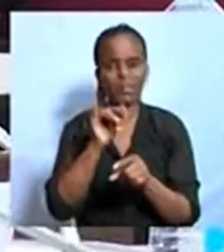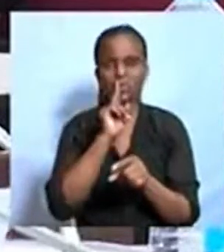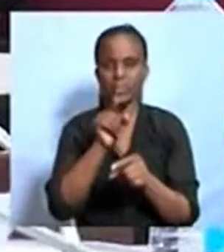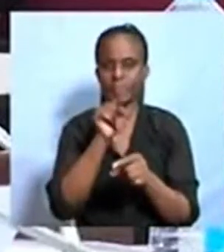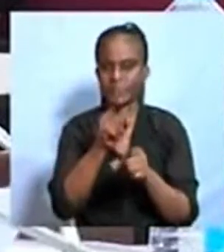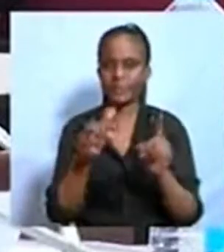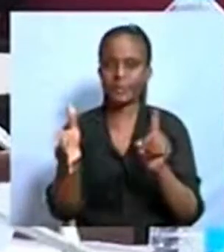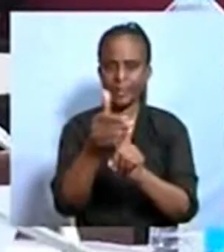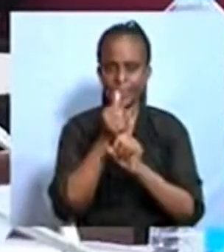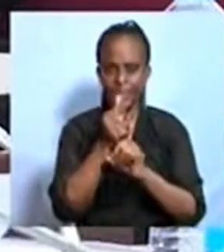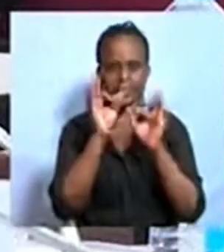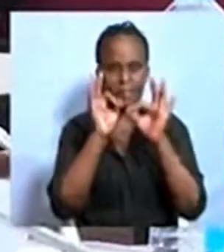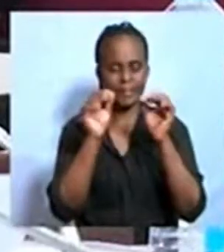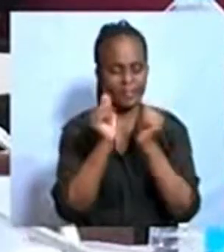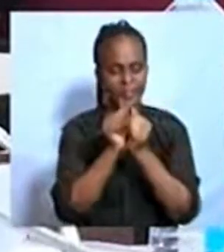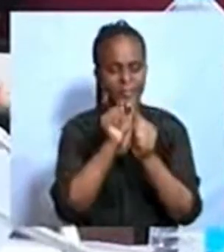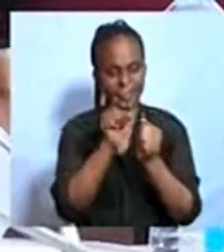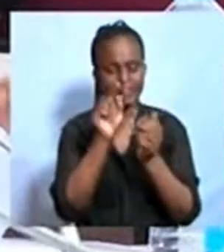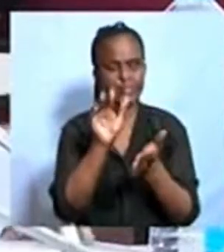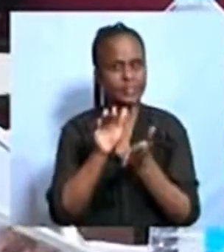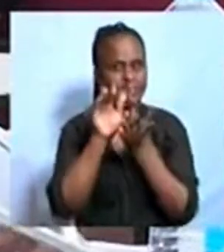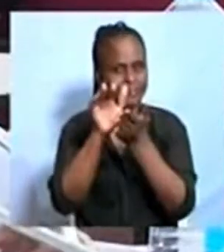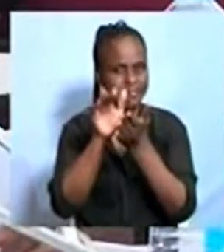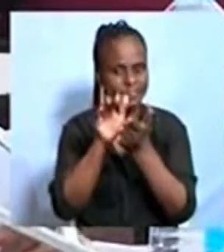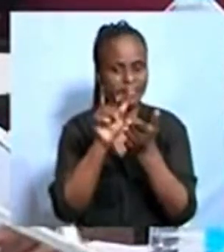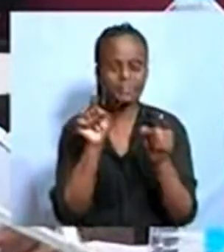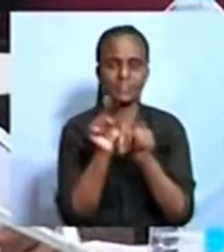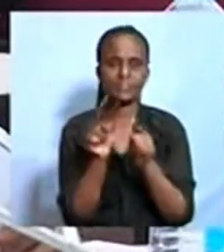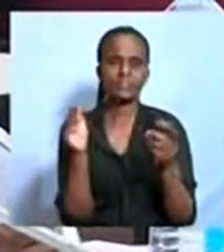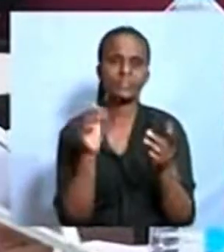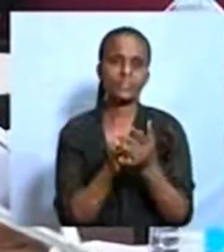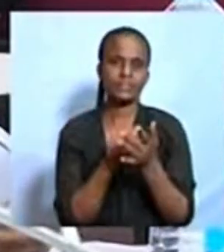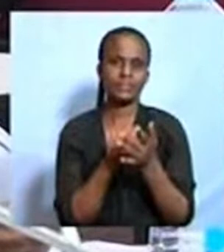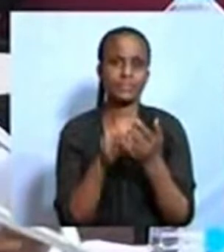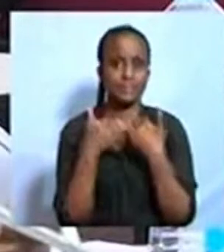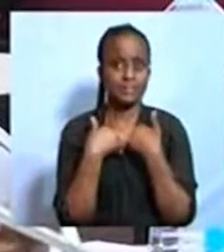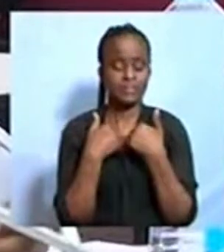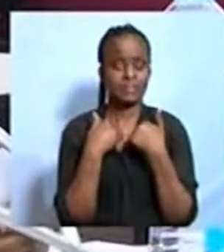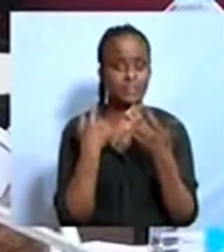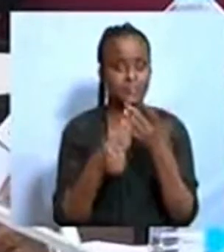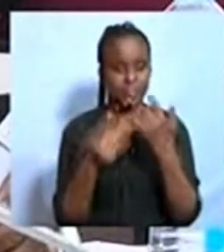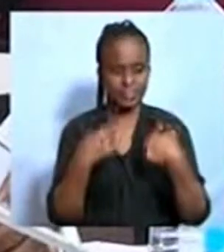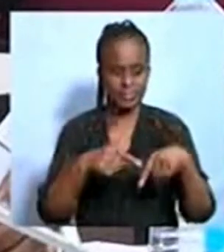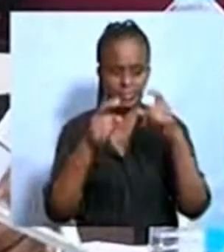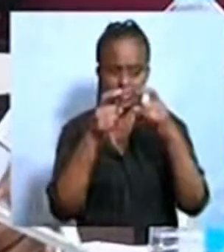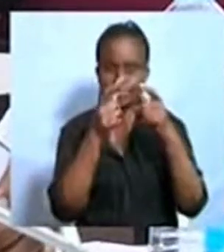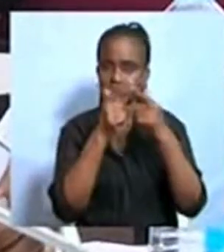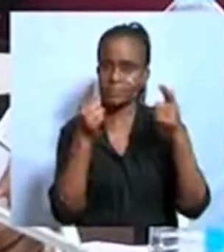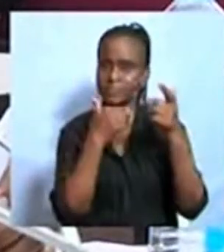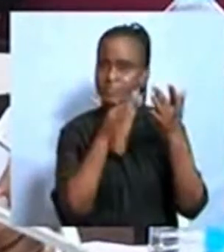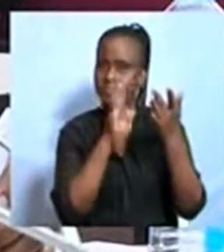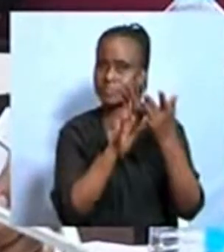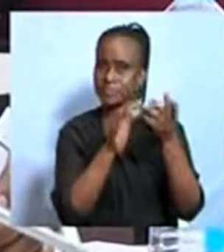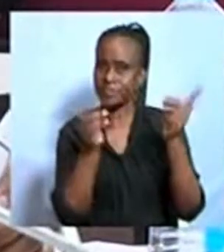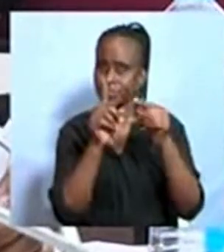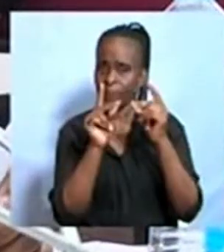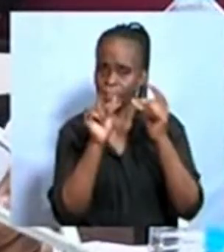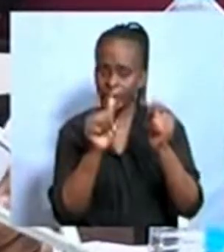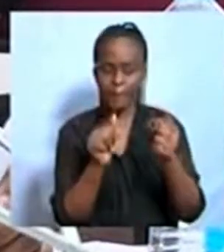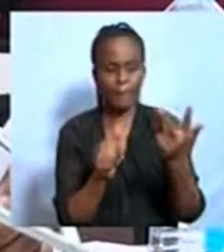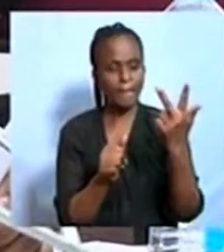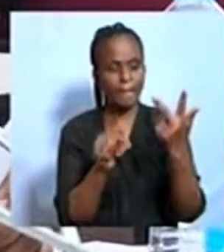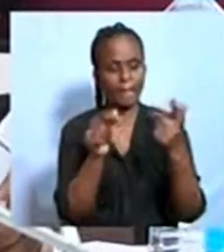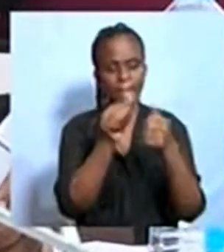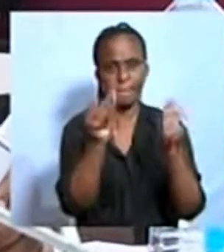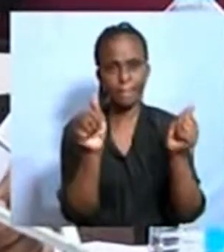very well with this allocation. There is, however, a challenge when you get to 3 particular areas,